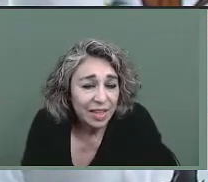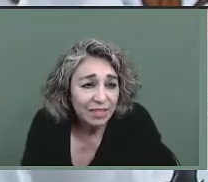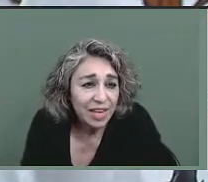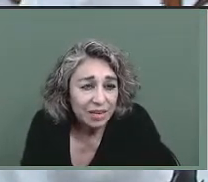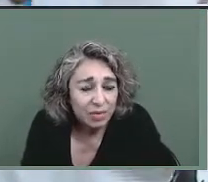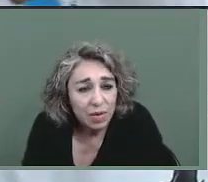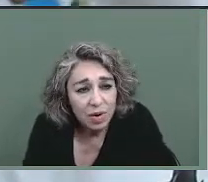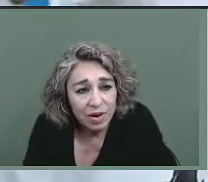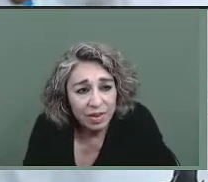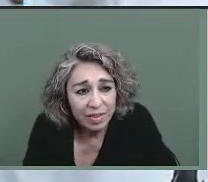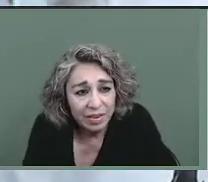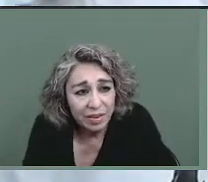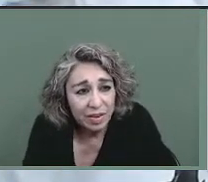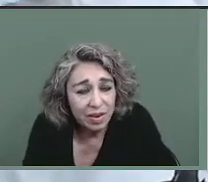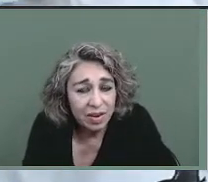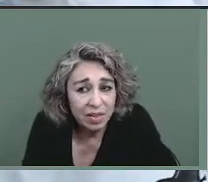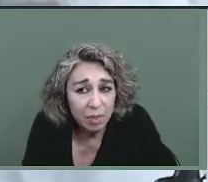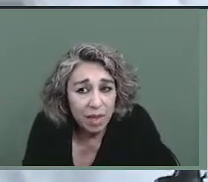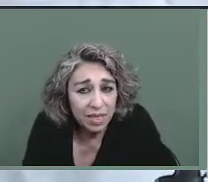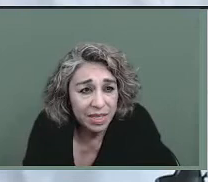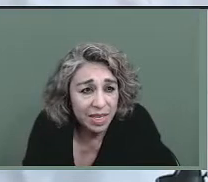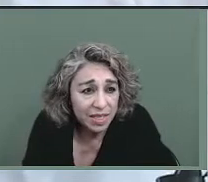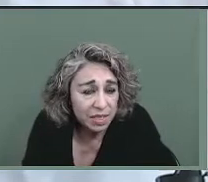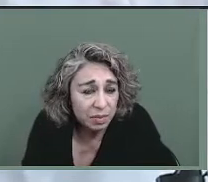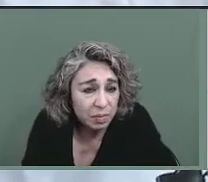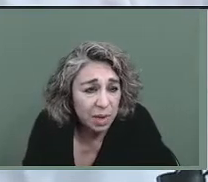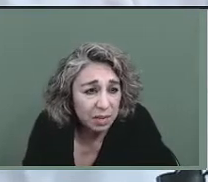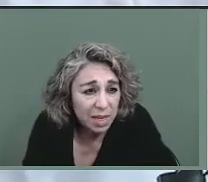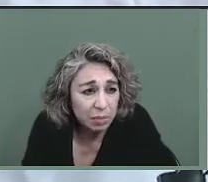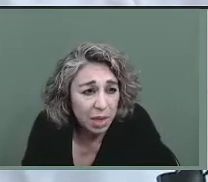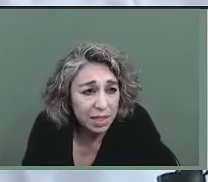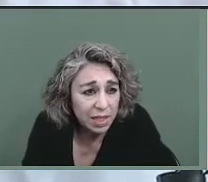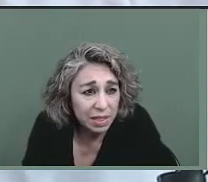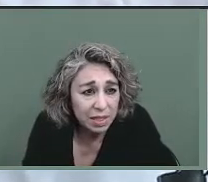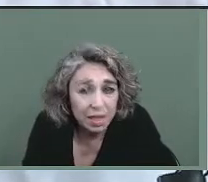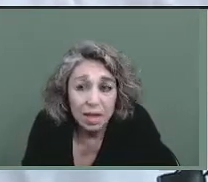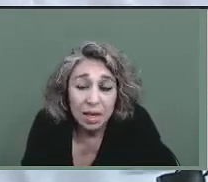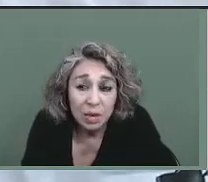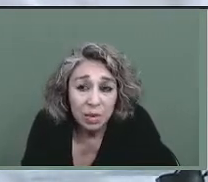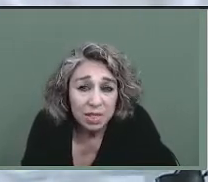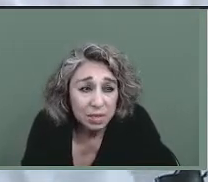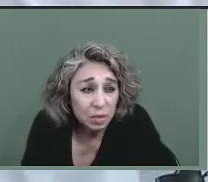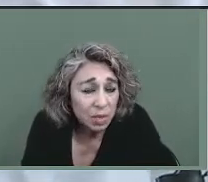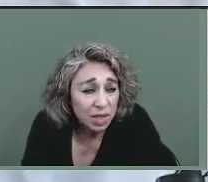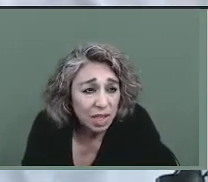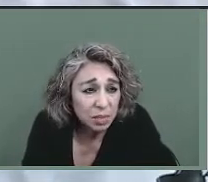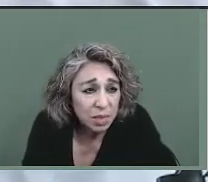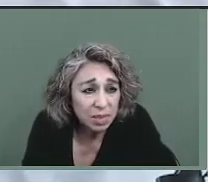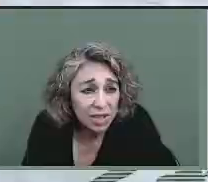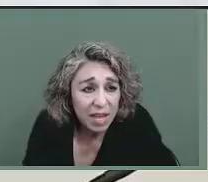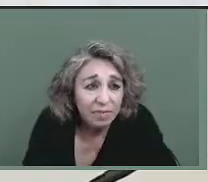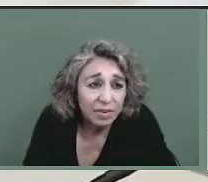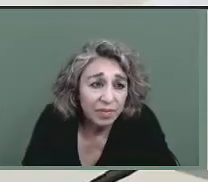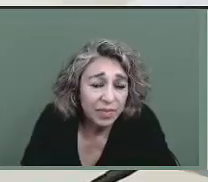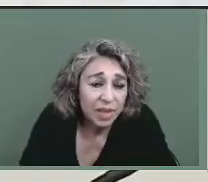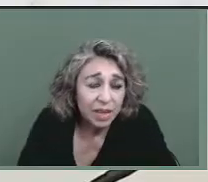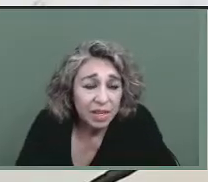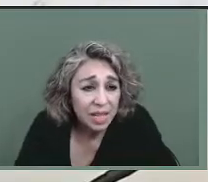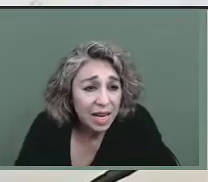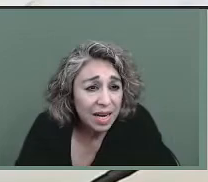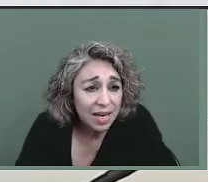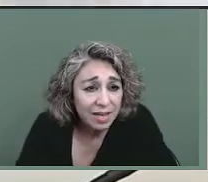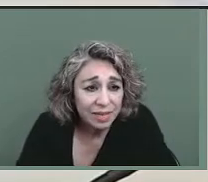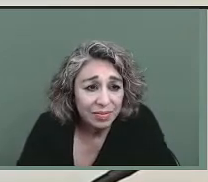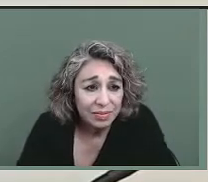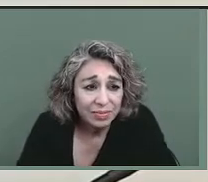that they've taken forth in politics, public politics, was what the hospitals have, is